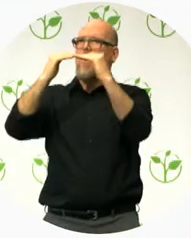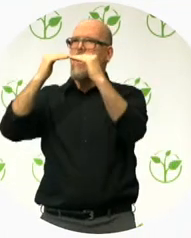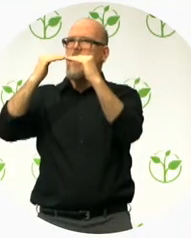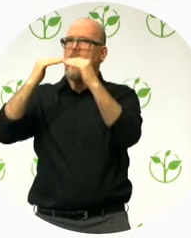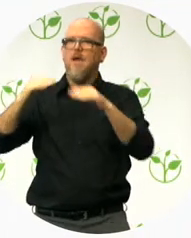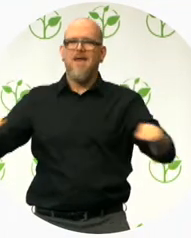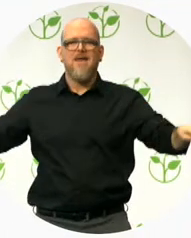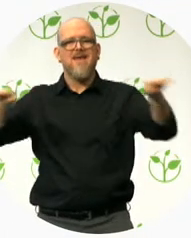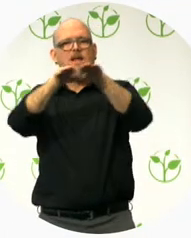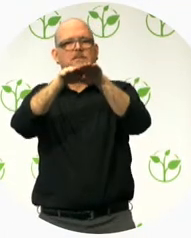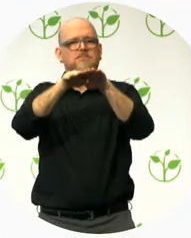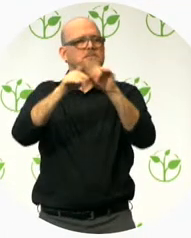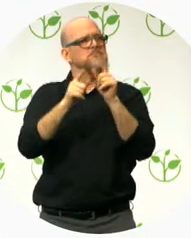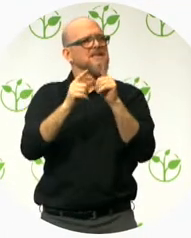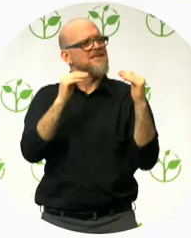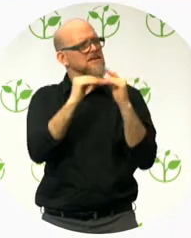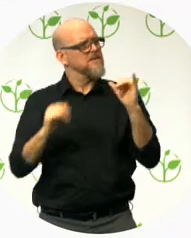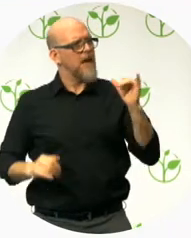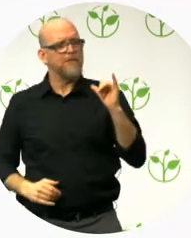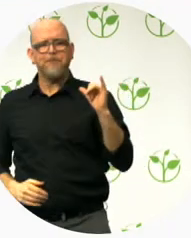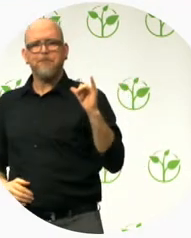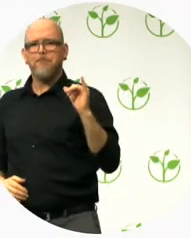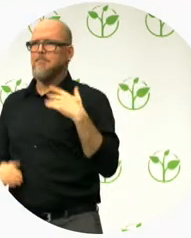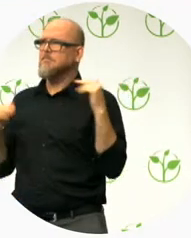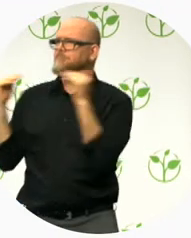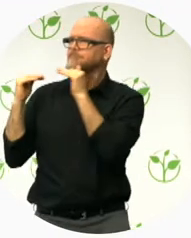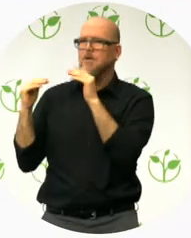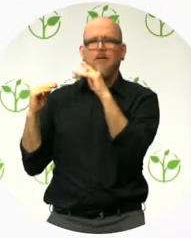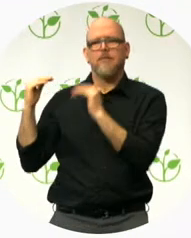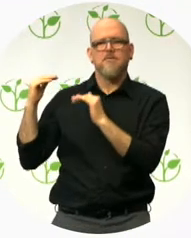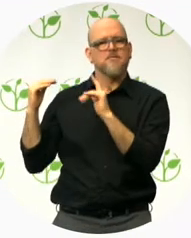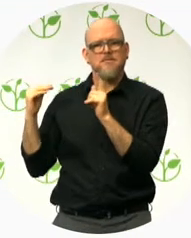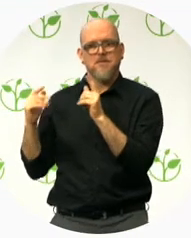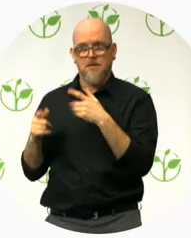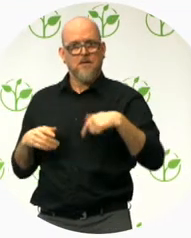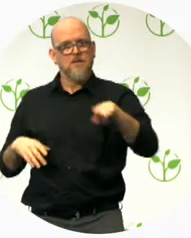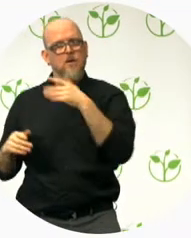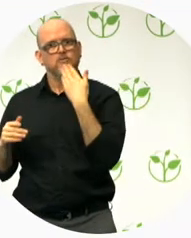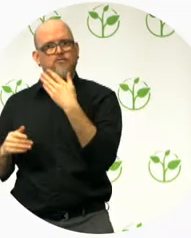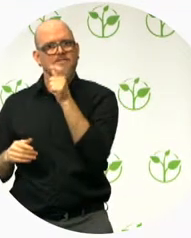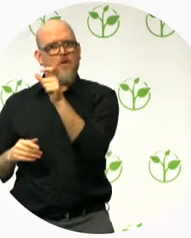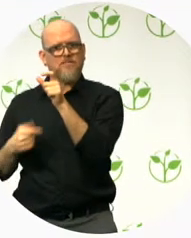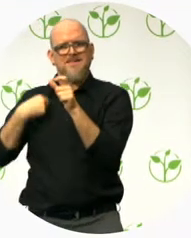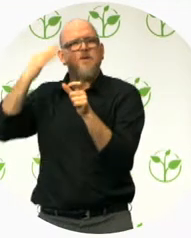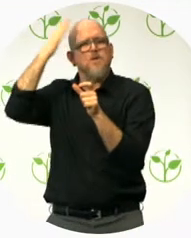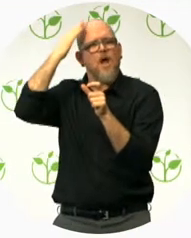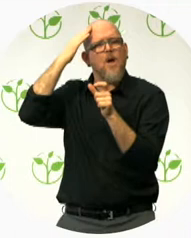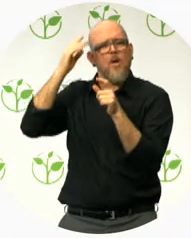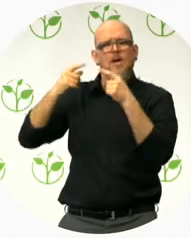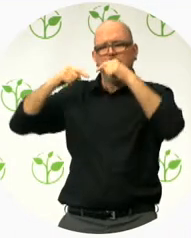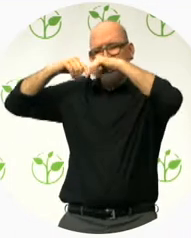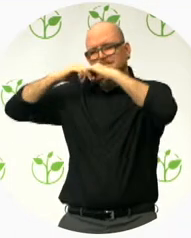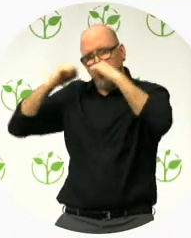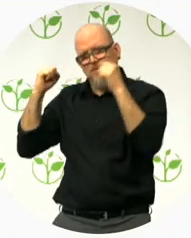there already, really, to keep moving forward. It took a few years, but we are all on board now, and I can feel it,